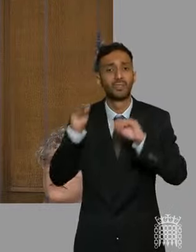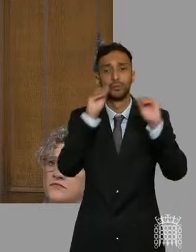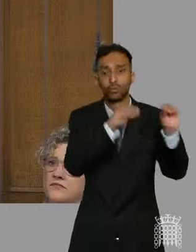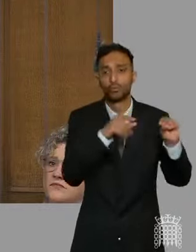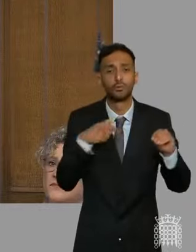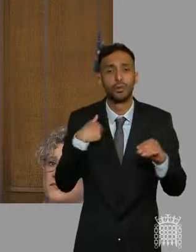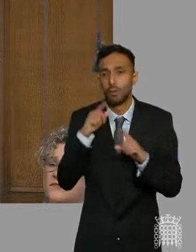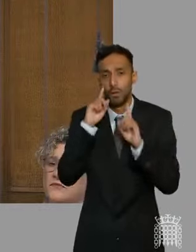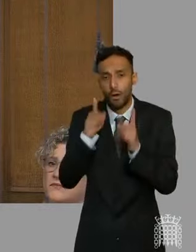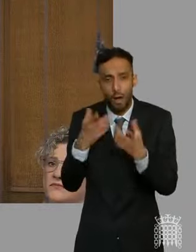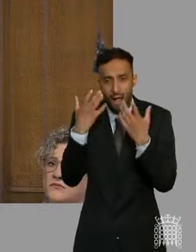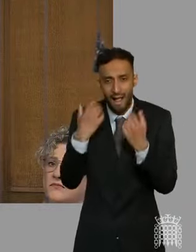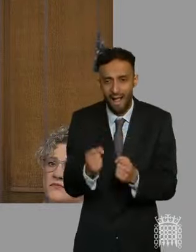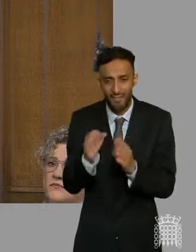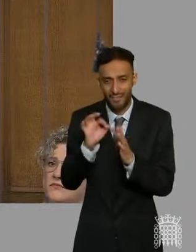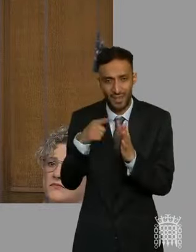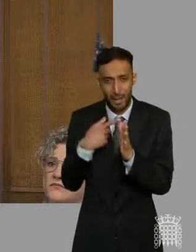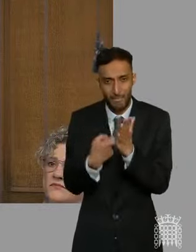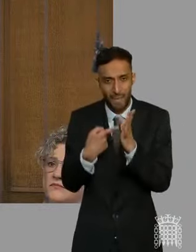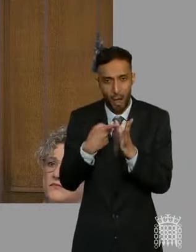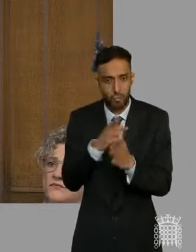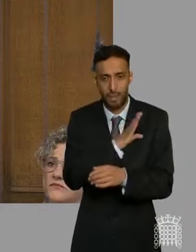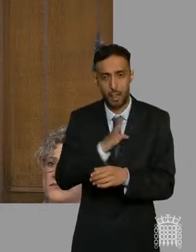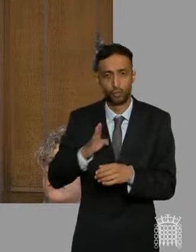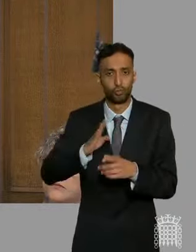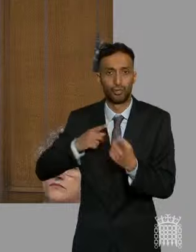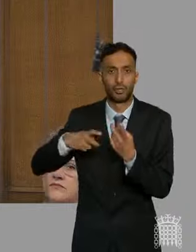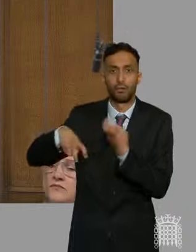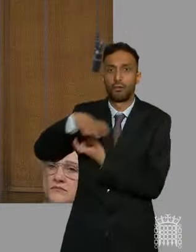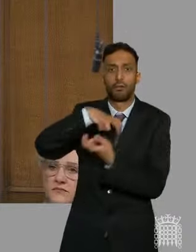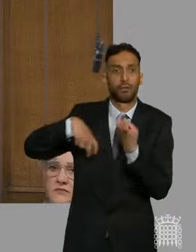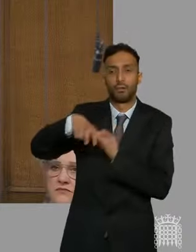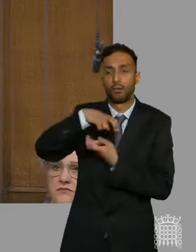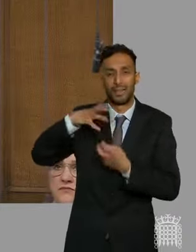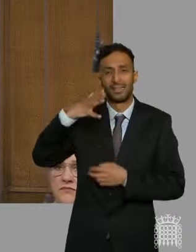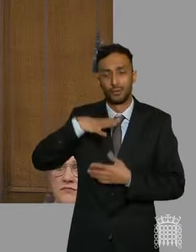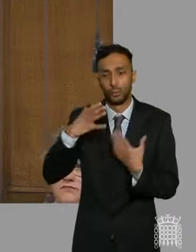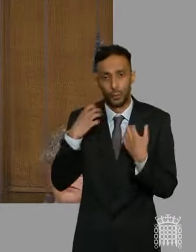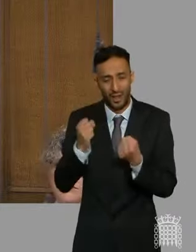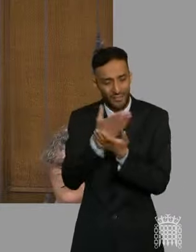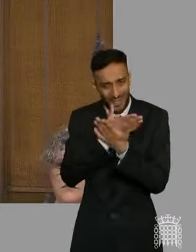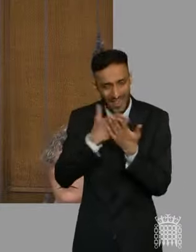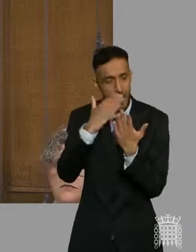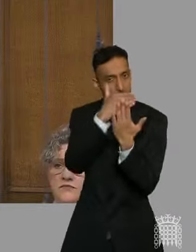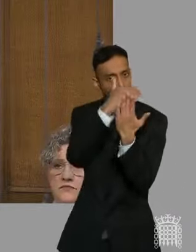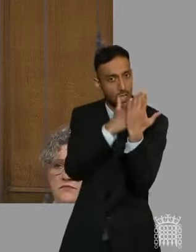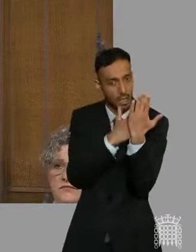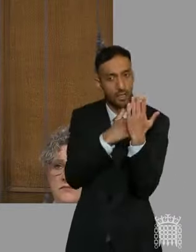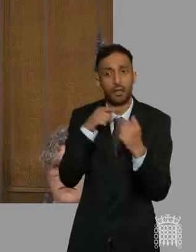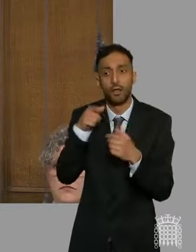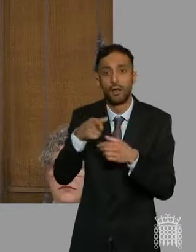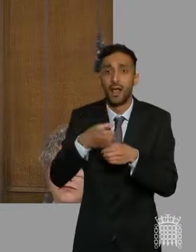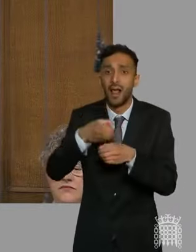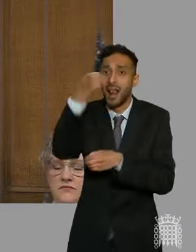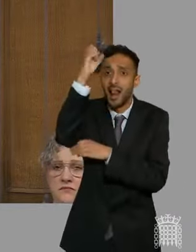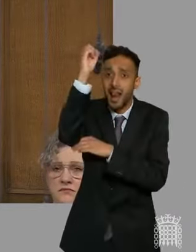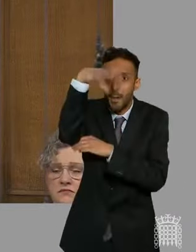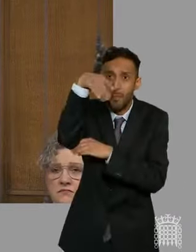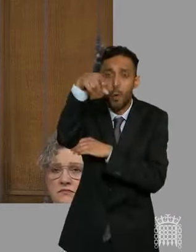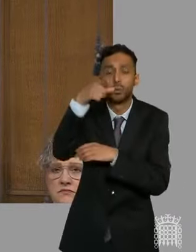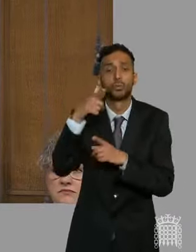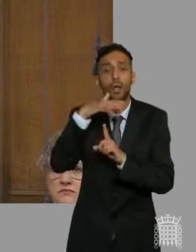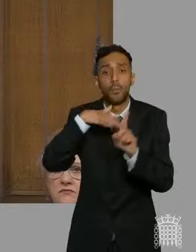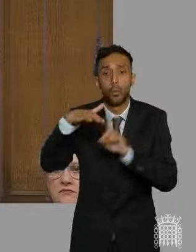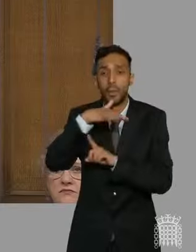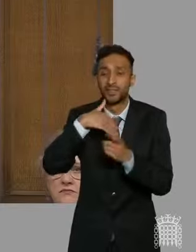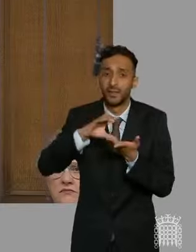the flags off the lampposts and on street corners, and community-funded policing to allow communities that have been brutalised